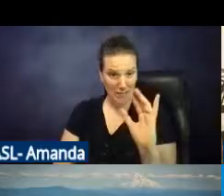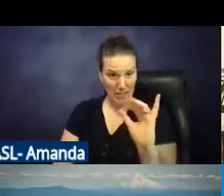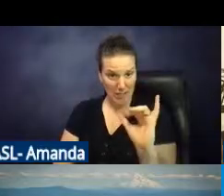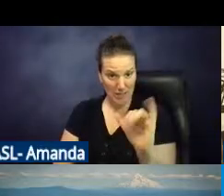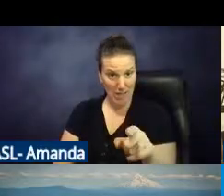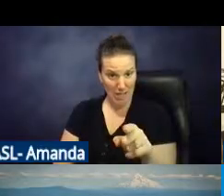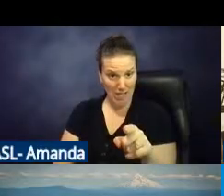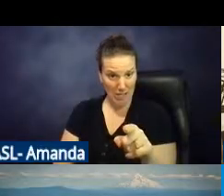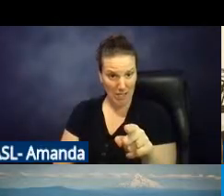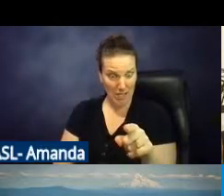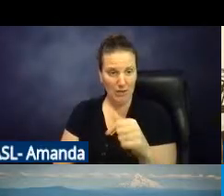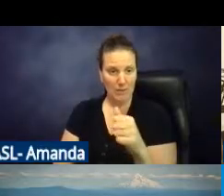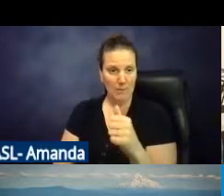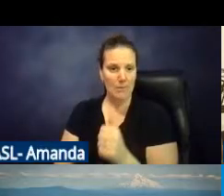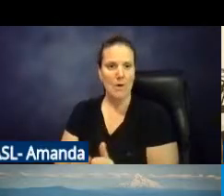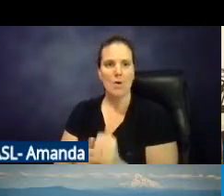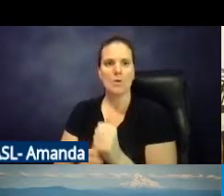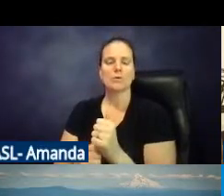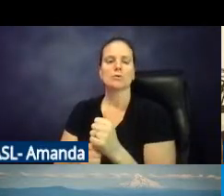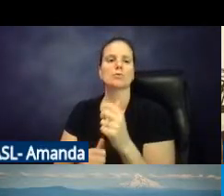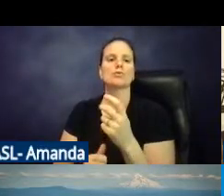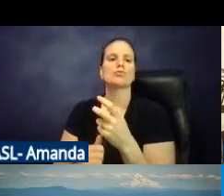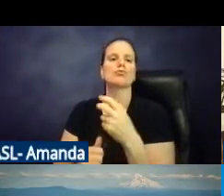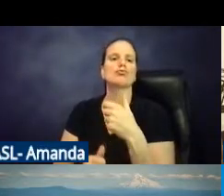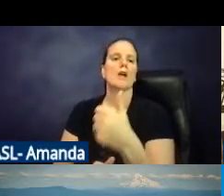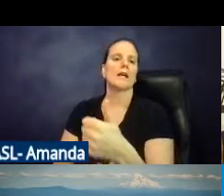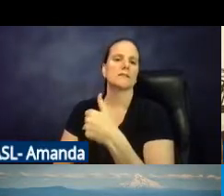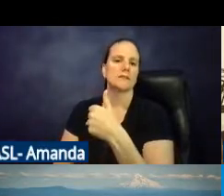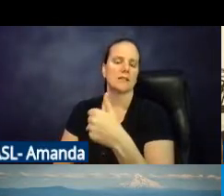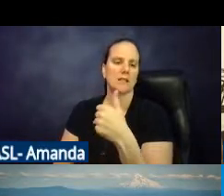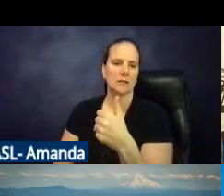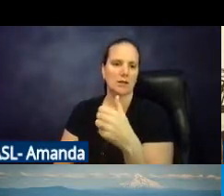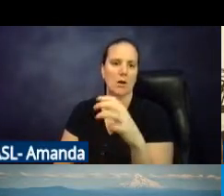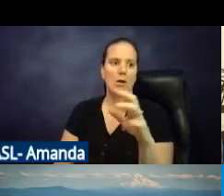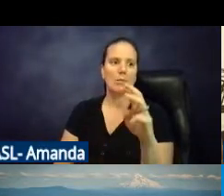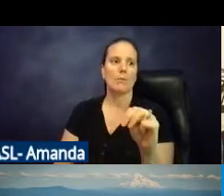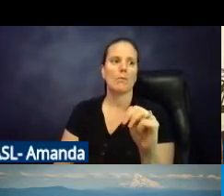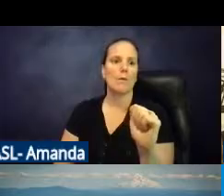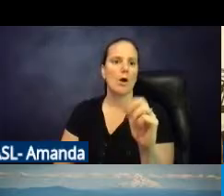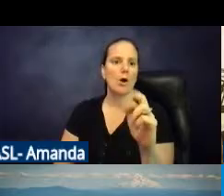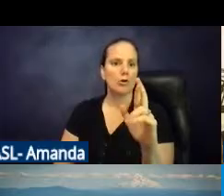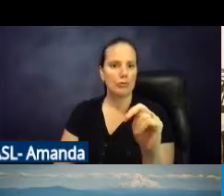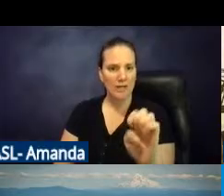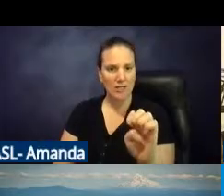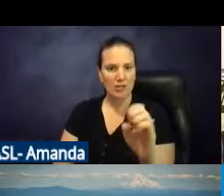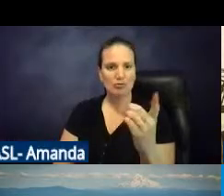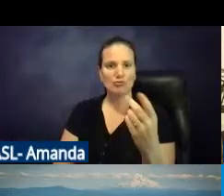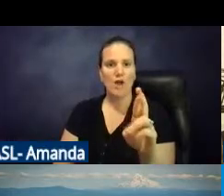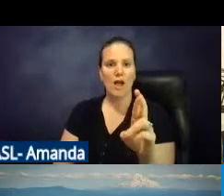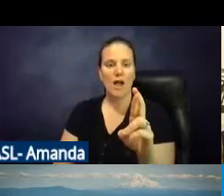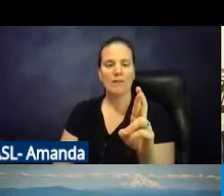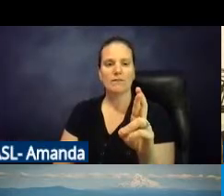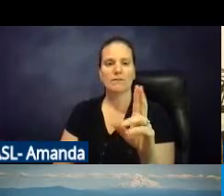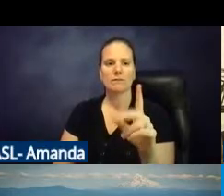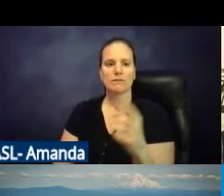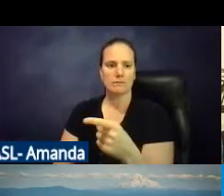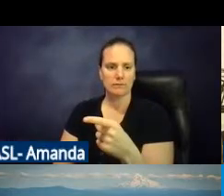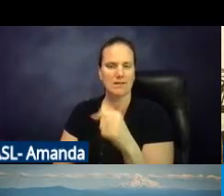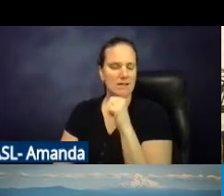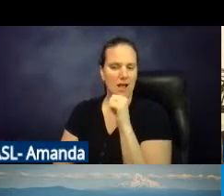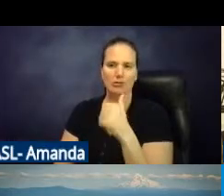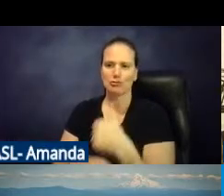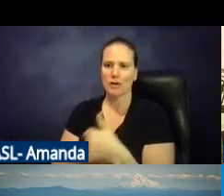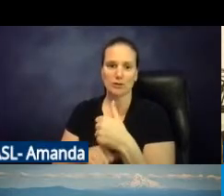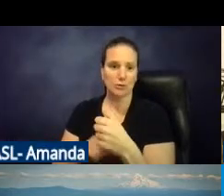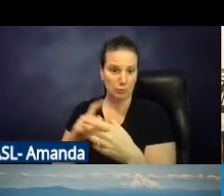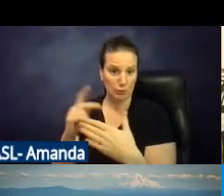see that most of those are transit related. However, Marine Drive Package A is not a transit project. So could you